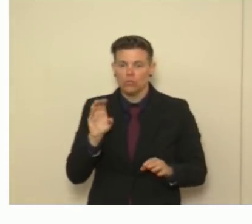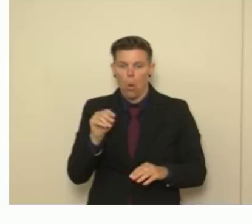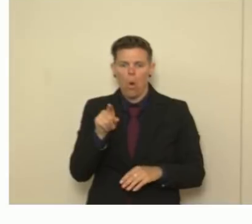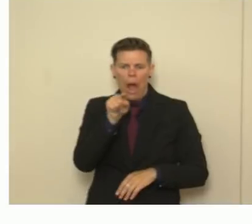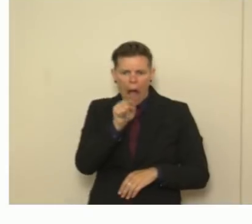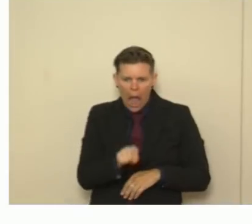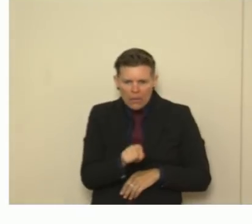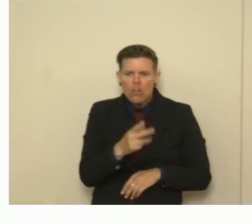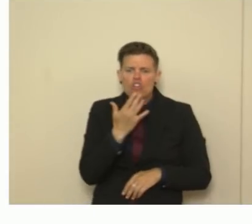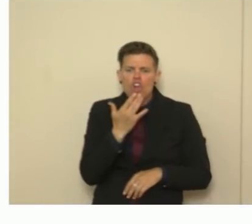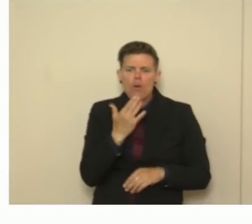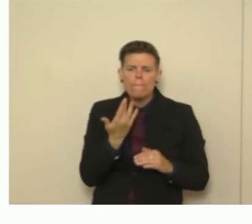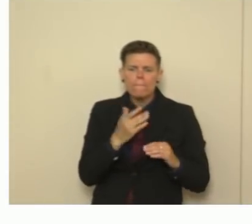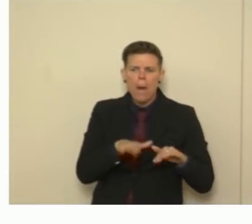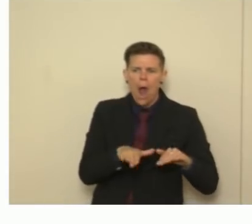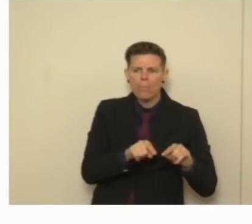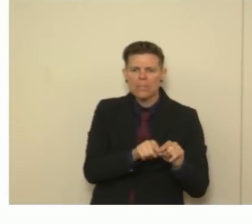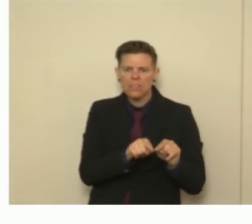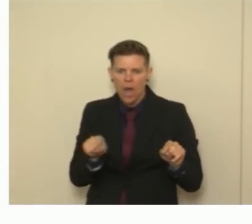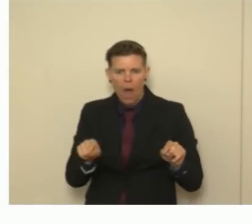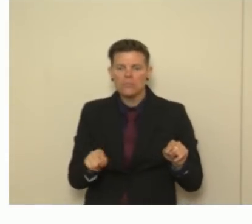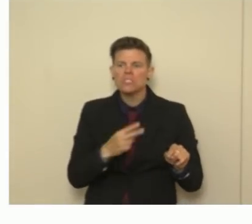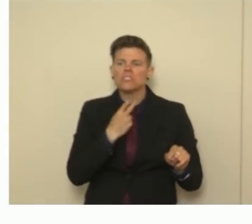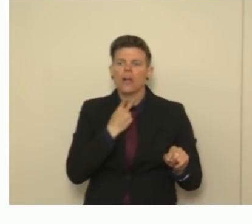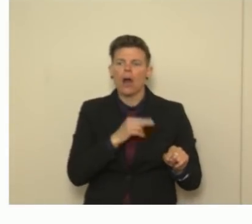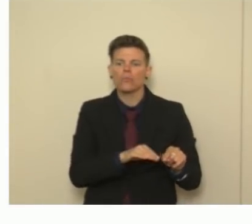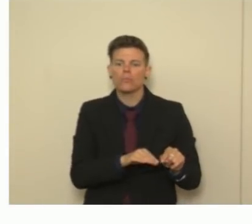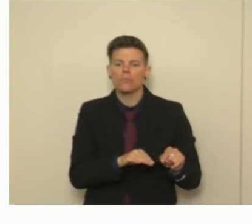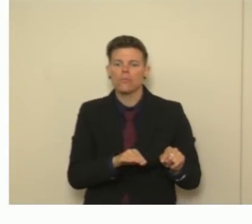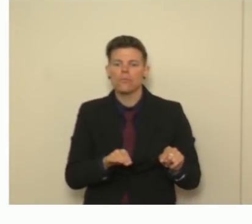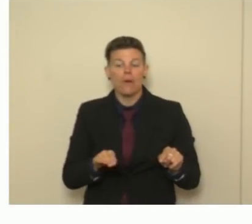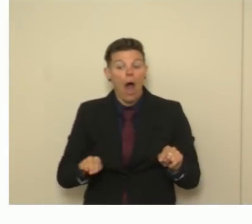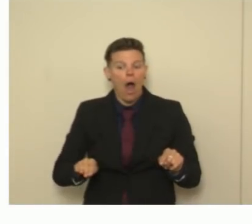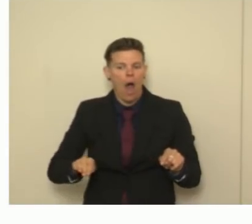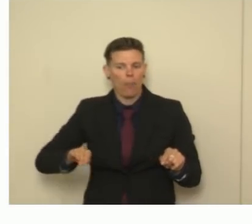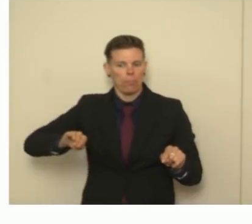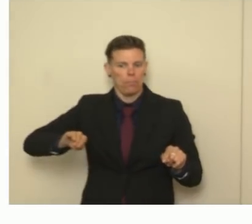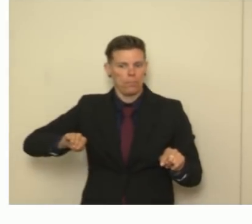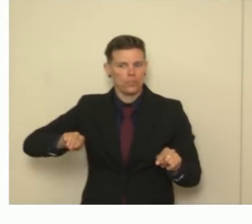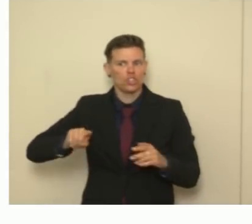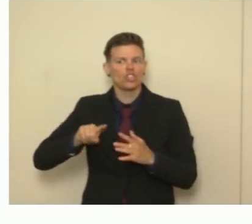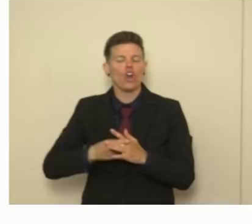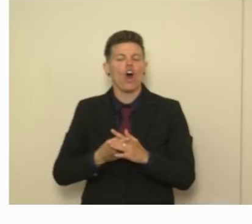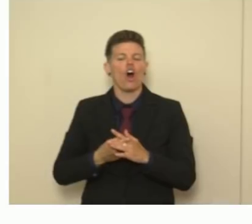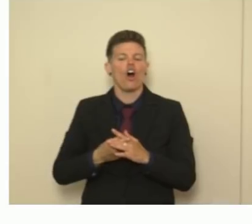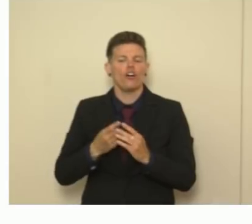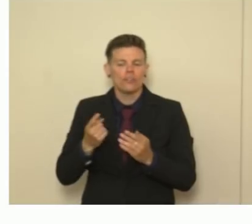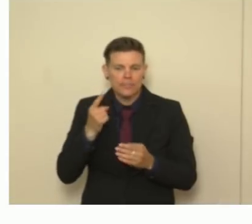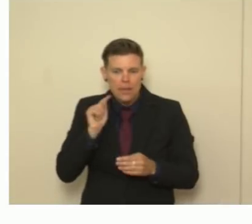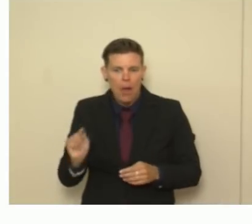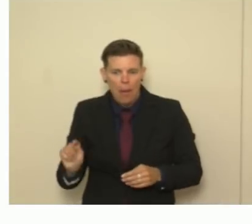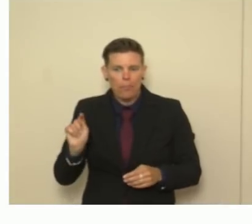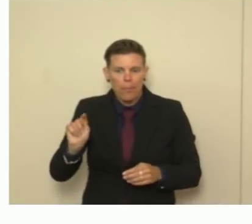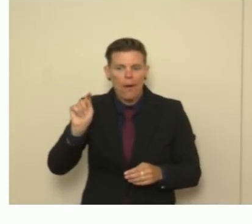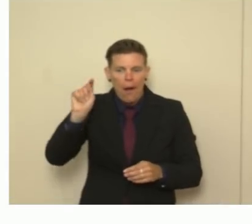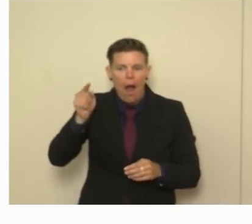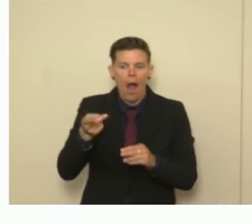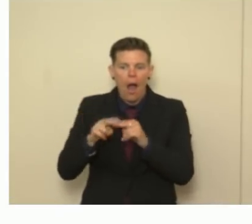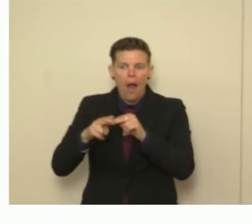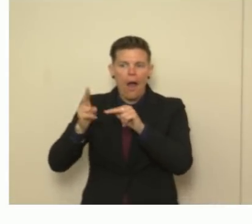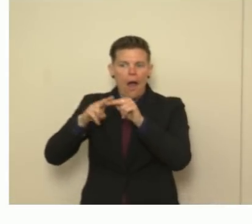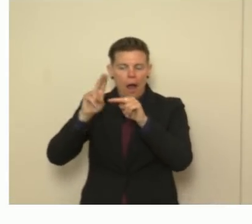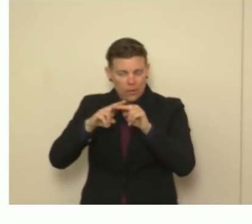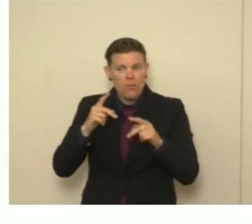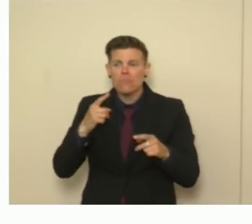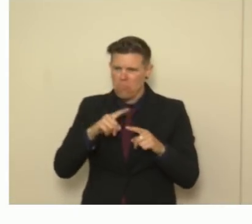stuck to the x-axis are now starting to turn upward as well. We had a lot of great questions last week at the